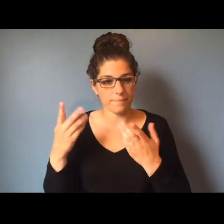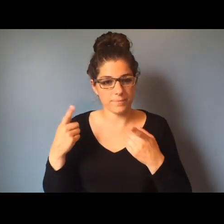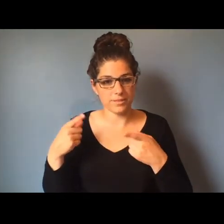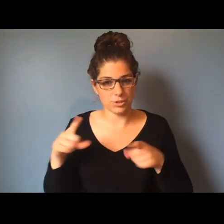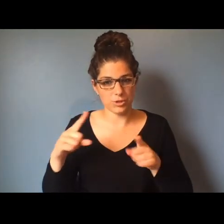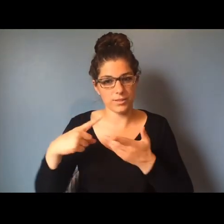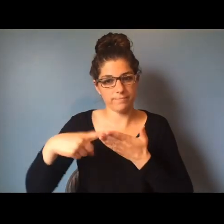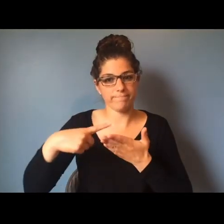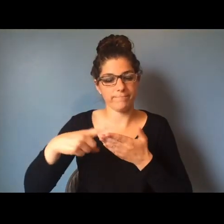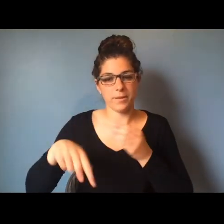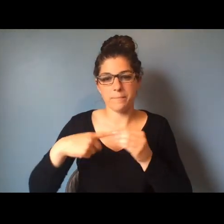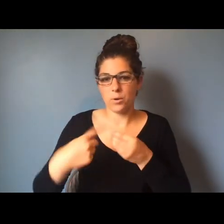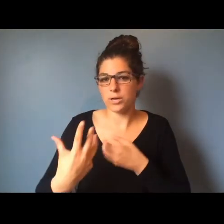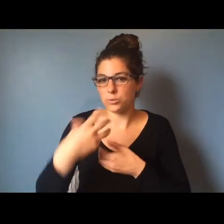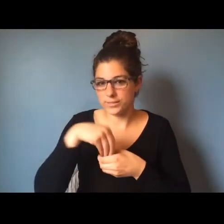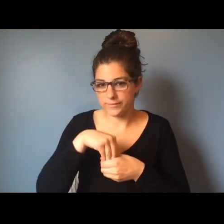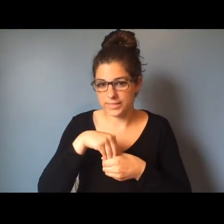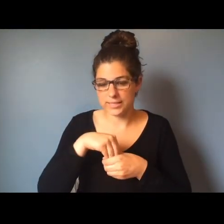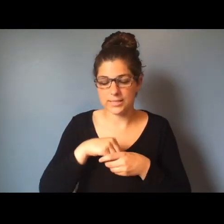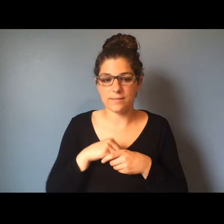talk about inclusivity